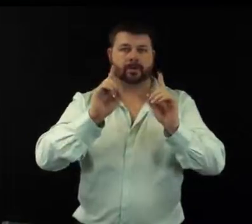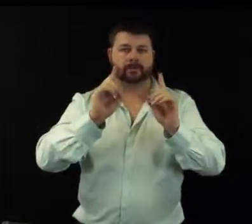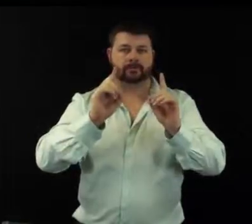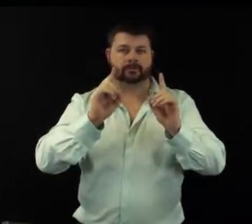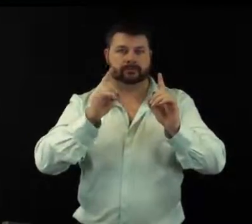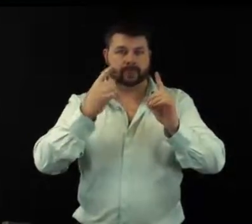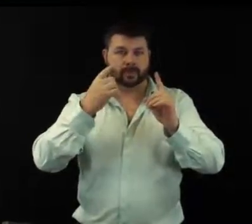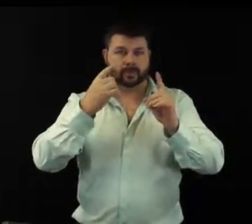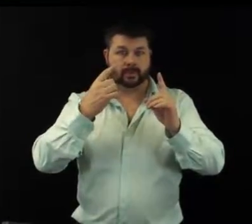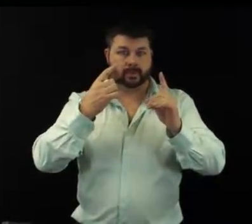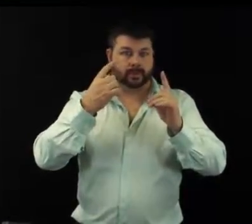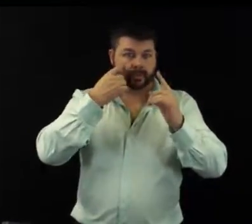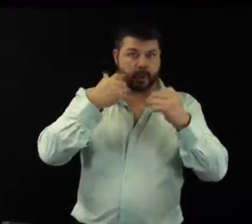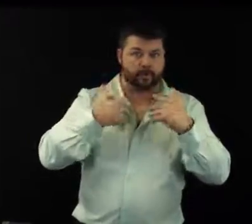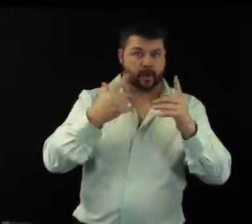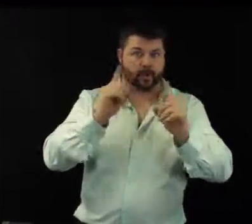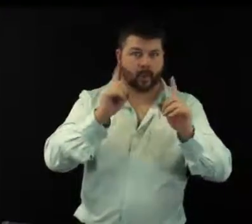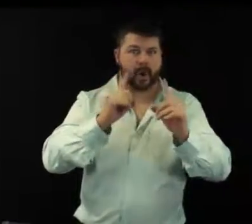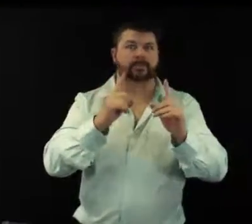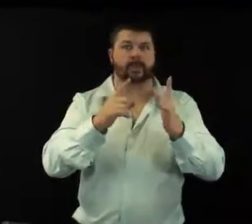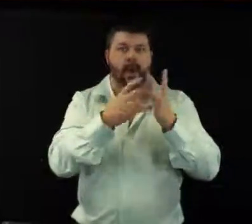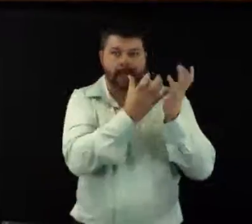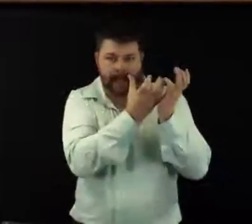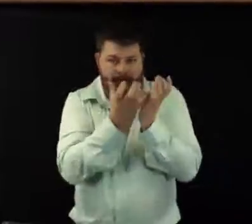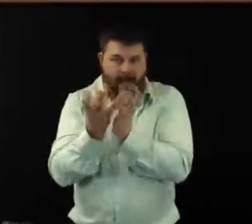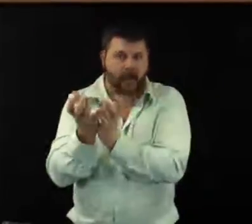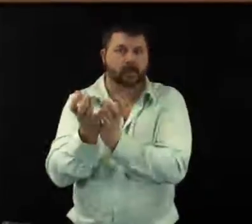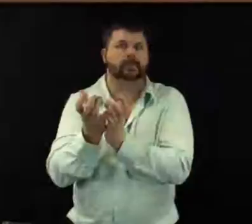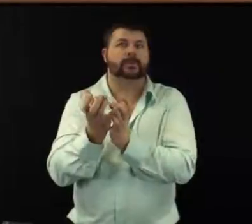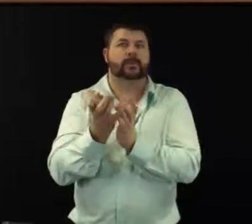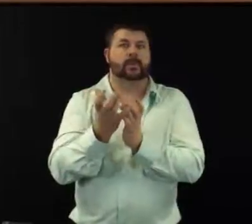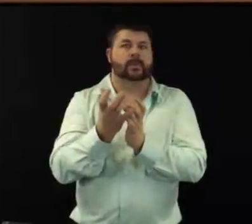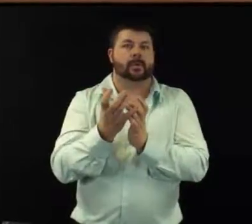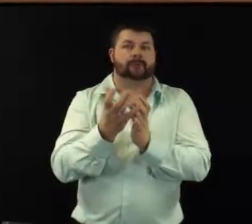you created a free iCloud account in the earlier lesson, you will see an